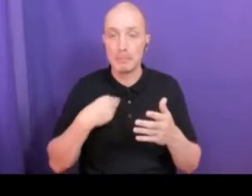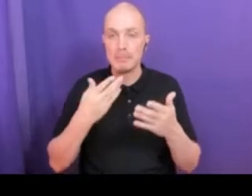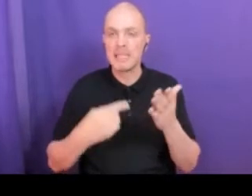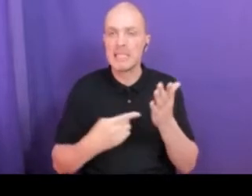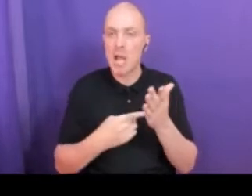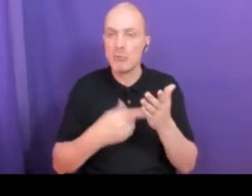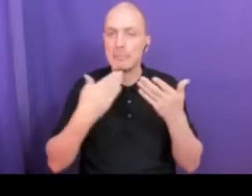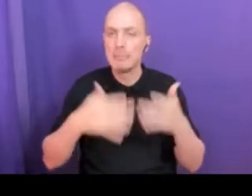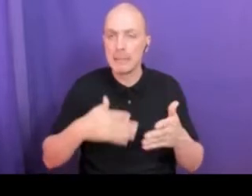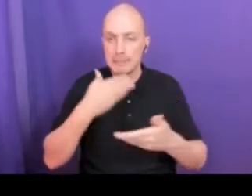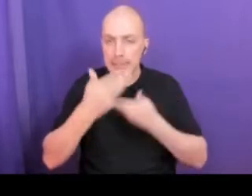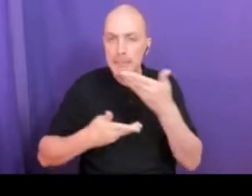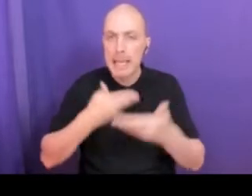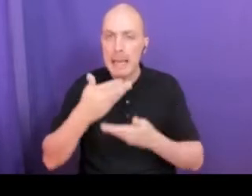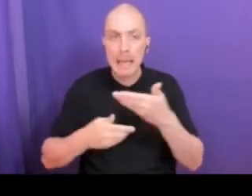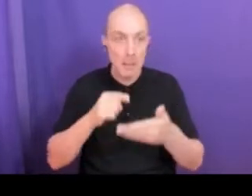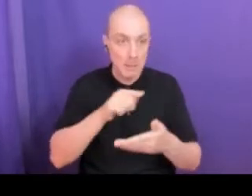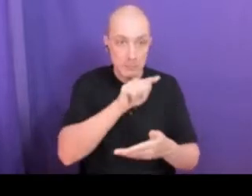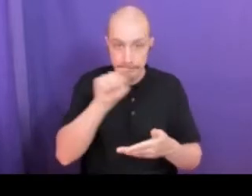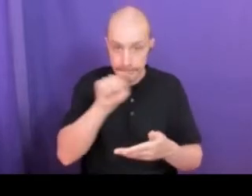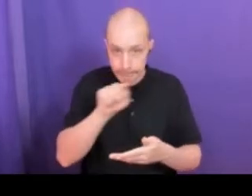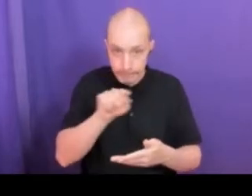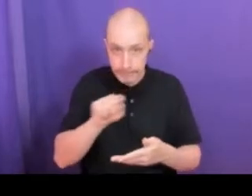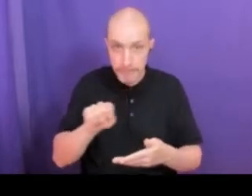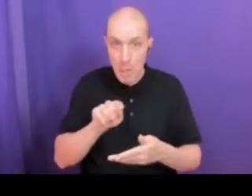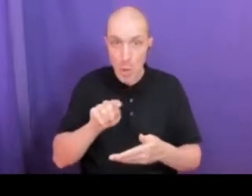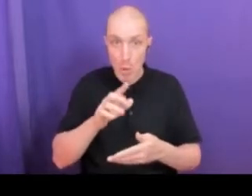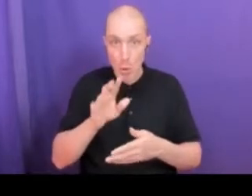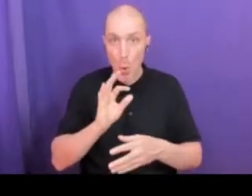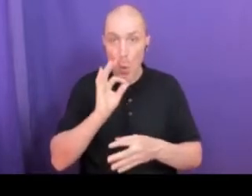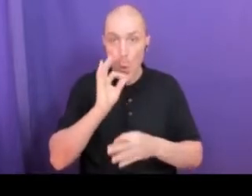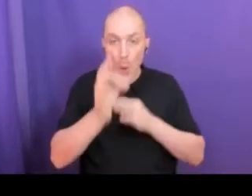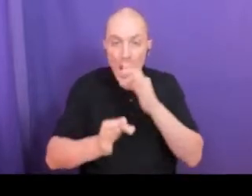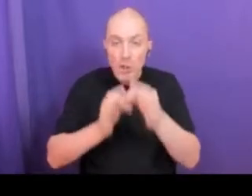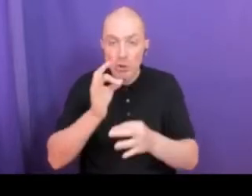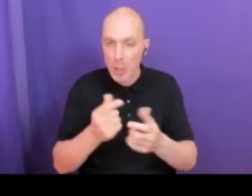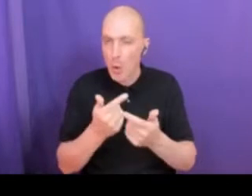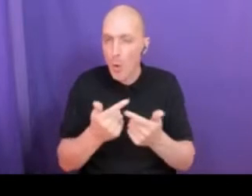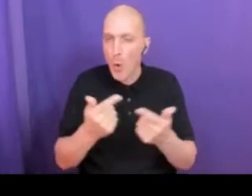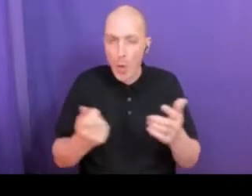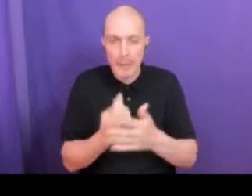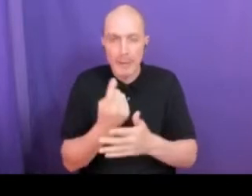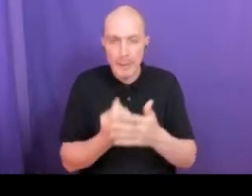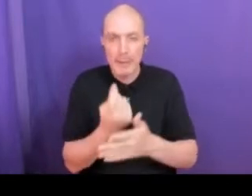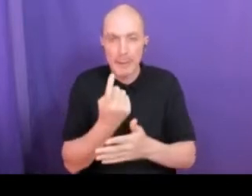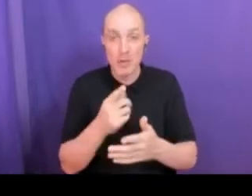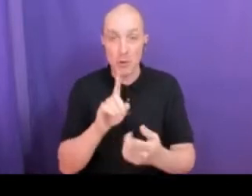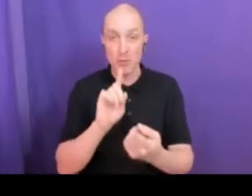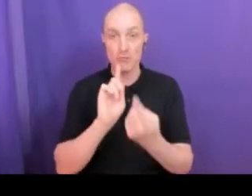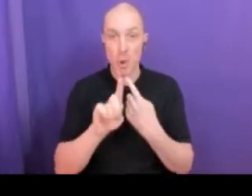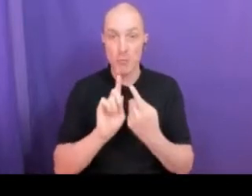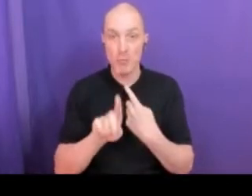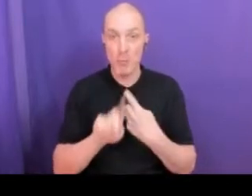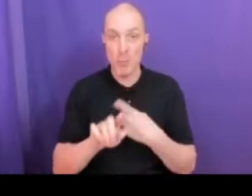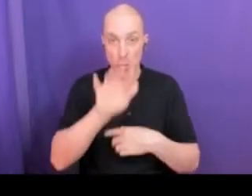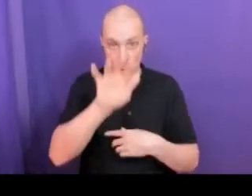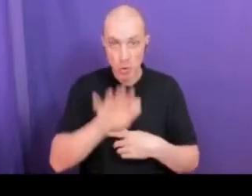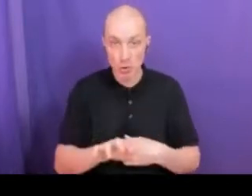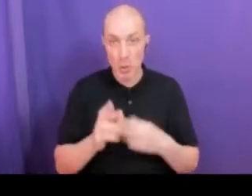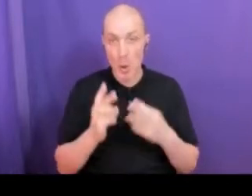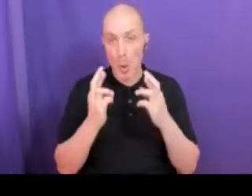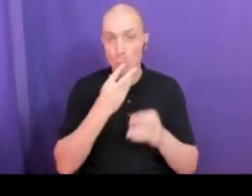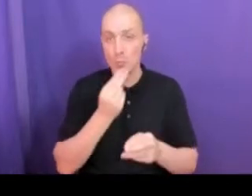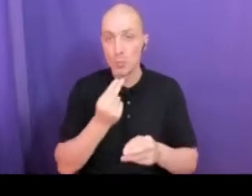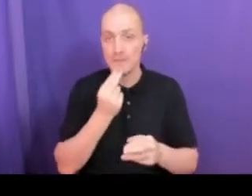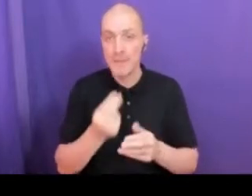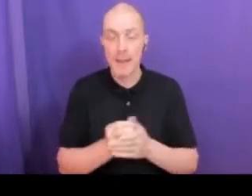drug, and we hope that you'll find that useful. Finally, I wanted to post our contact details here, which you can